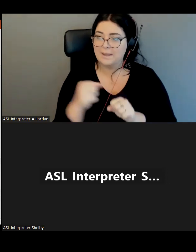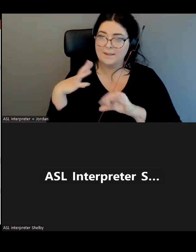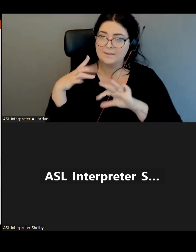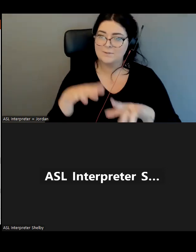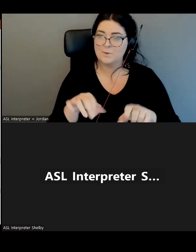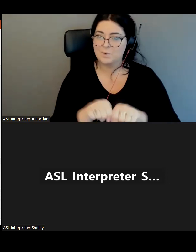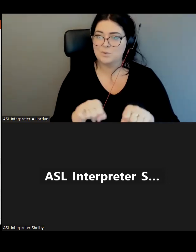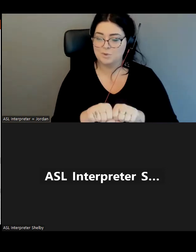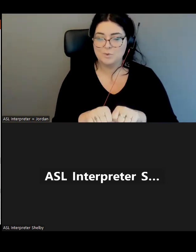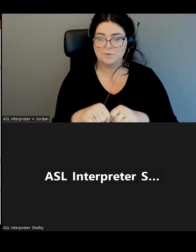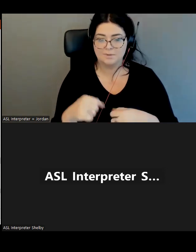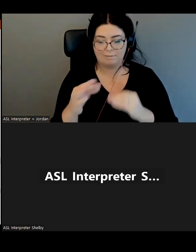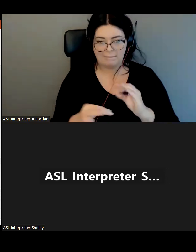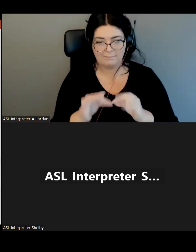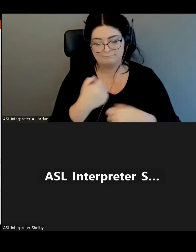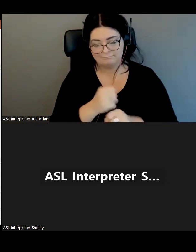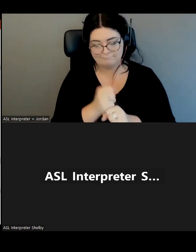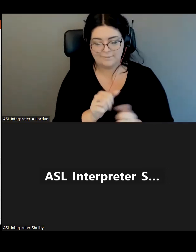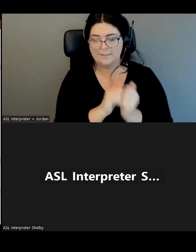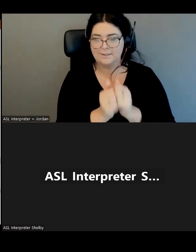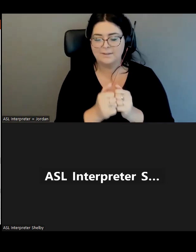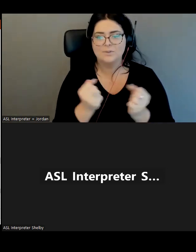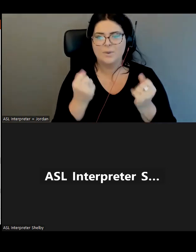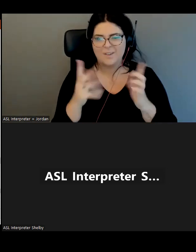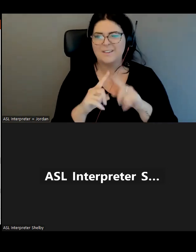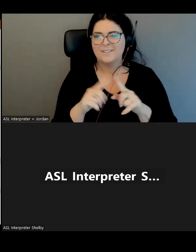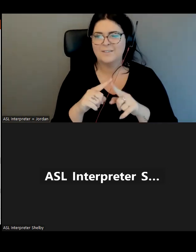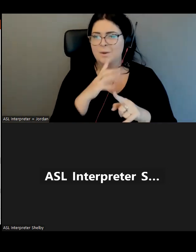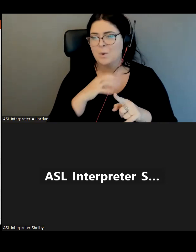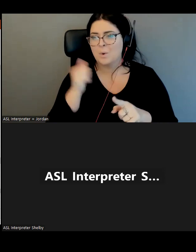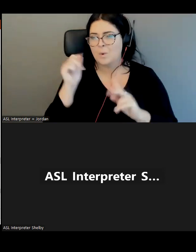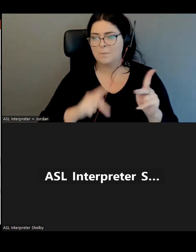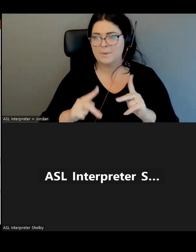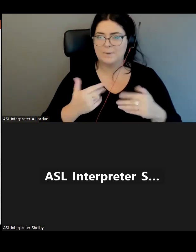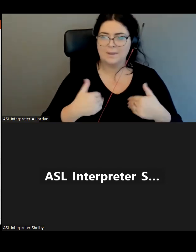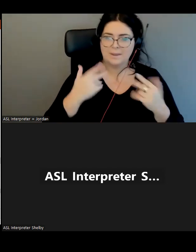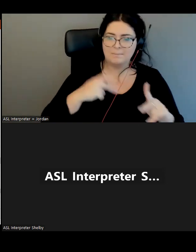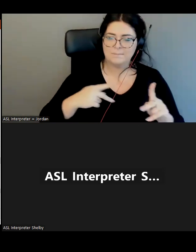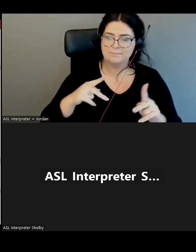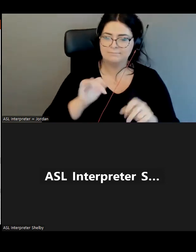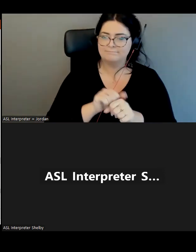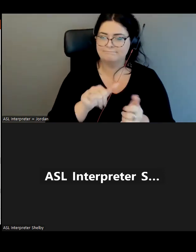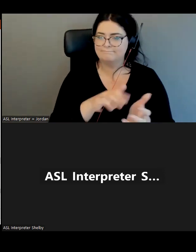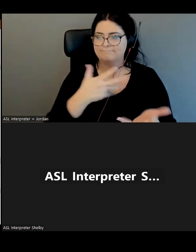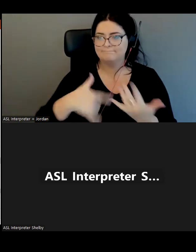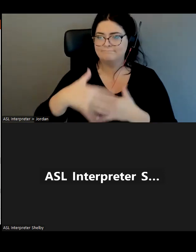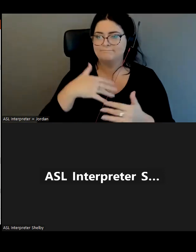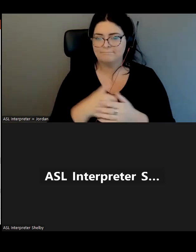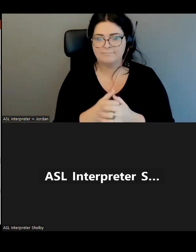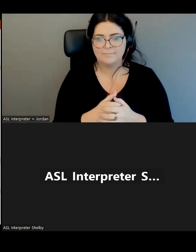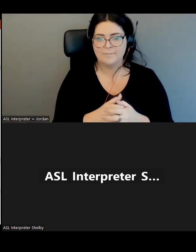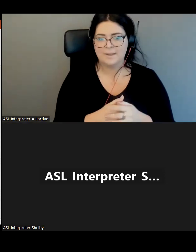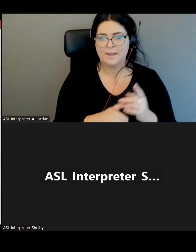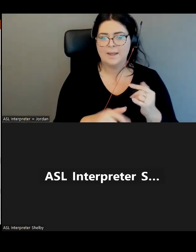did snowshoes together and that. So there's been lots of intergenerational ideas out there. And just the last line there,